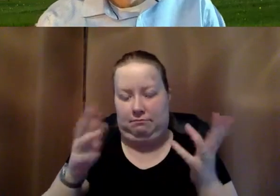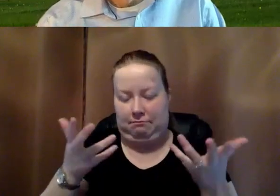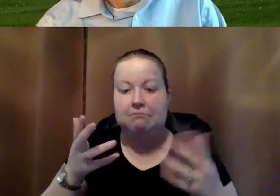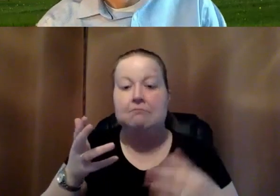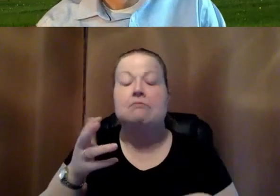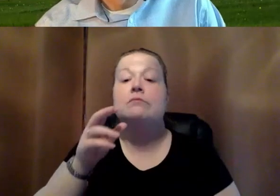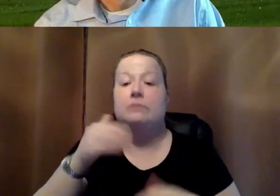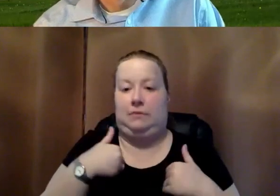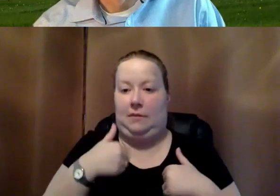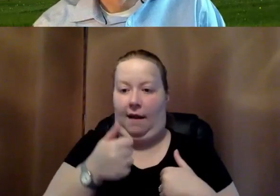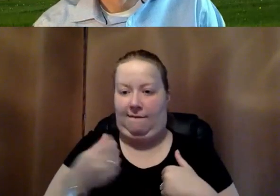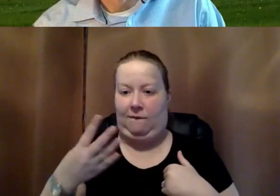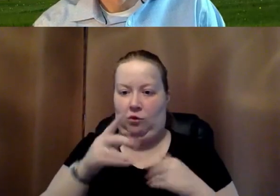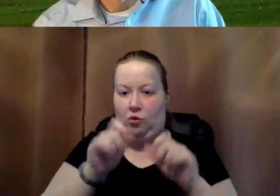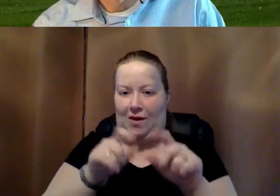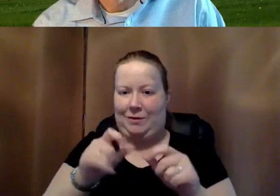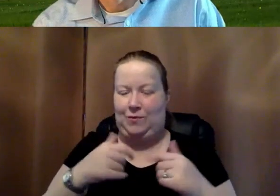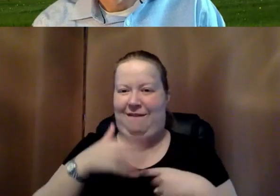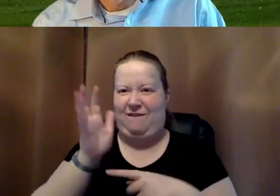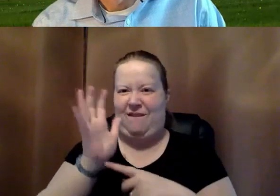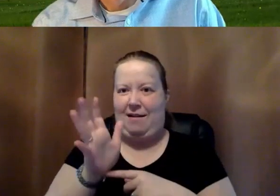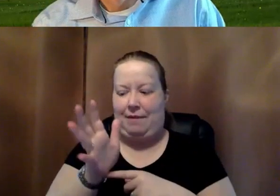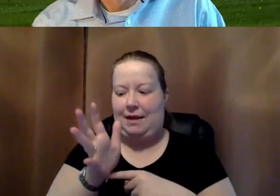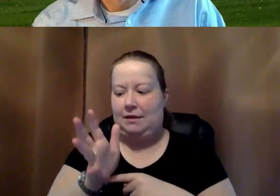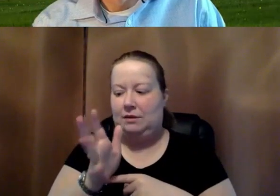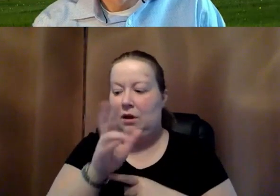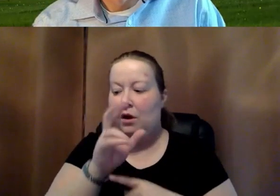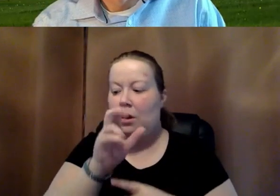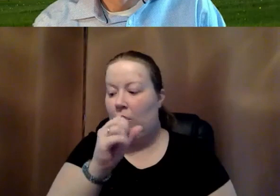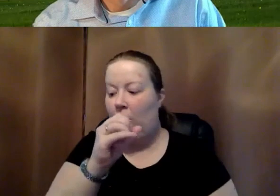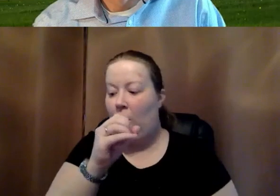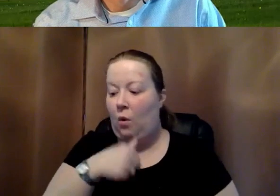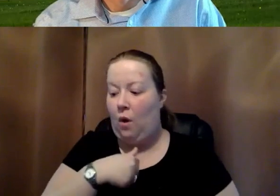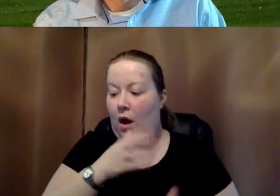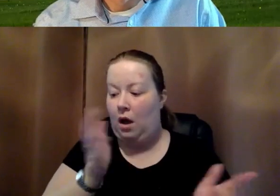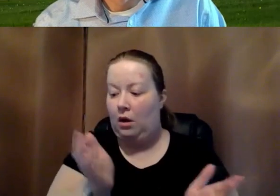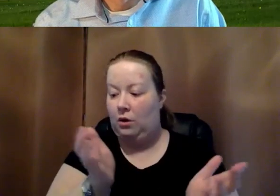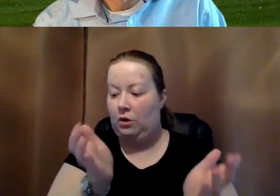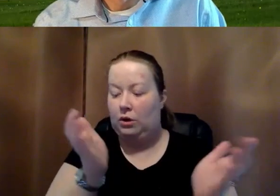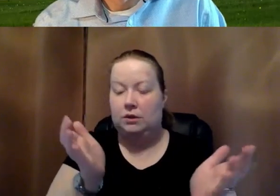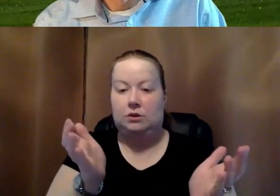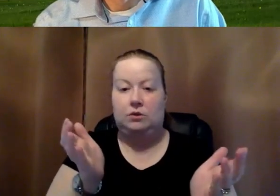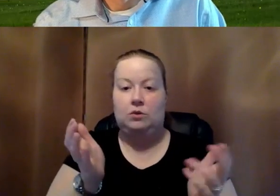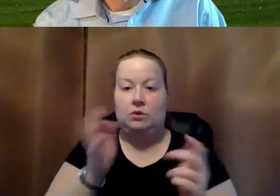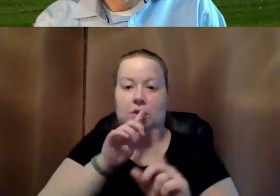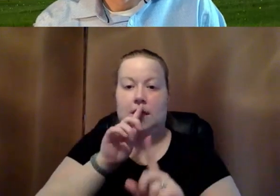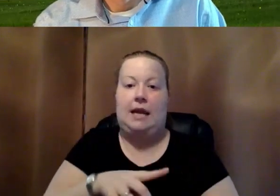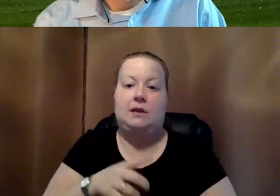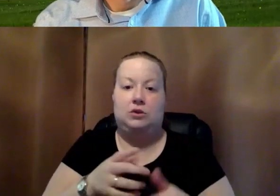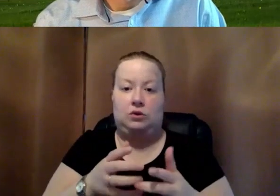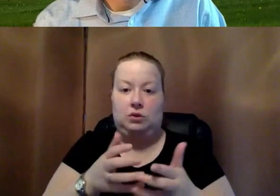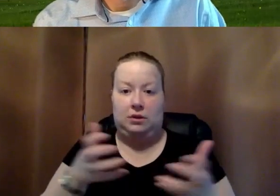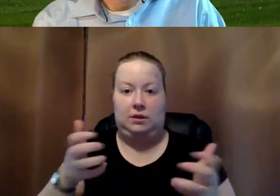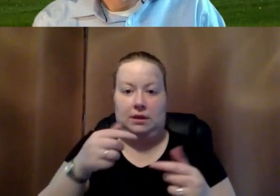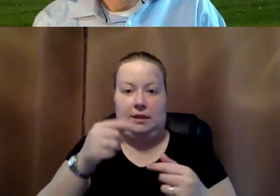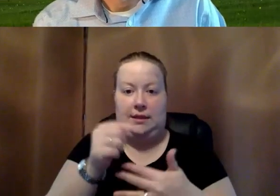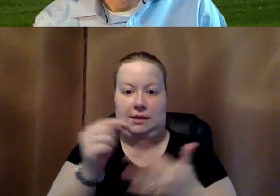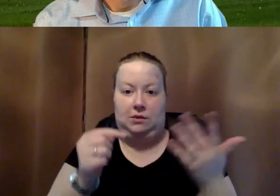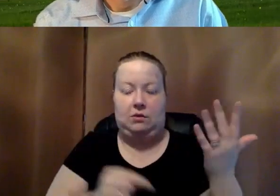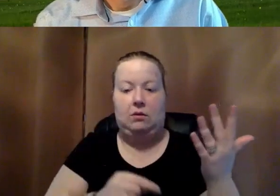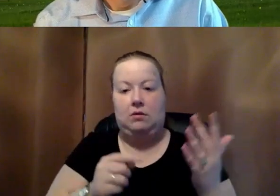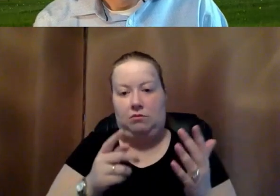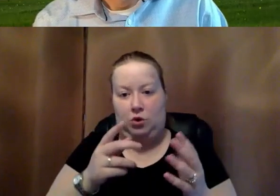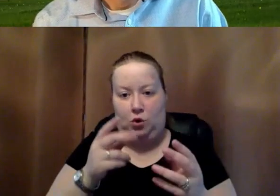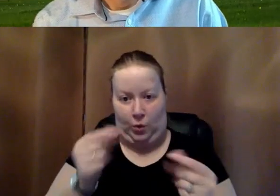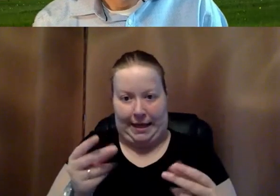have a few questions and we have 5 minutes. So I'm going to encourage you to answer each of these questions fairly quickly, about a minute or so for each